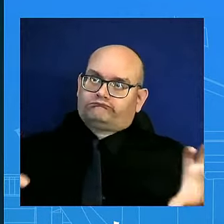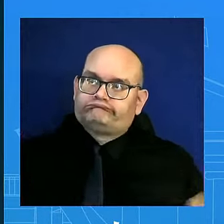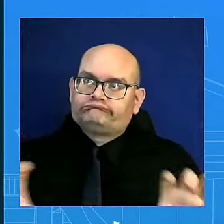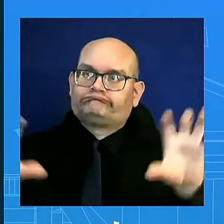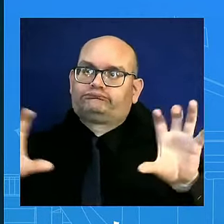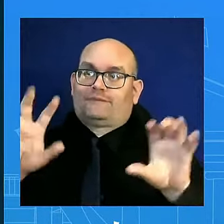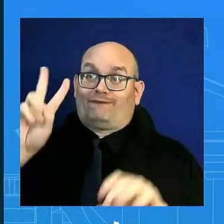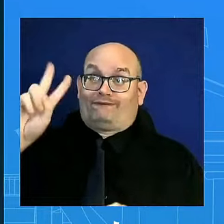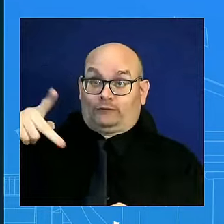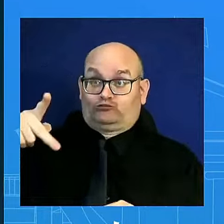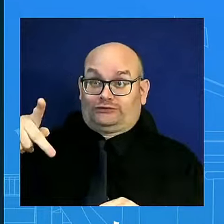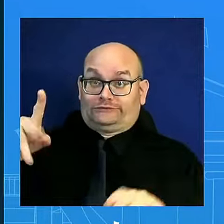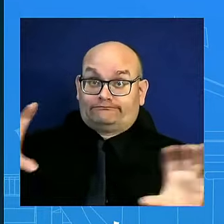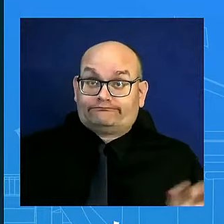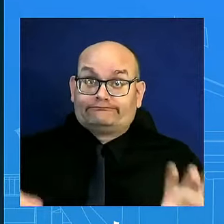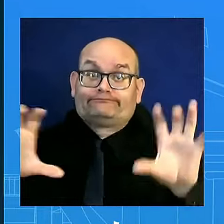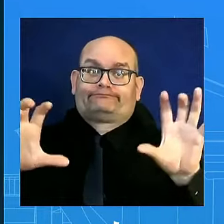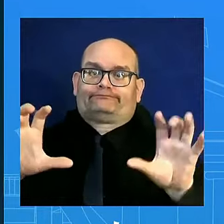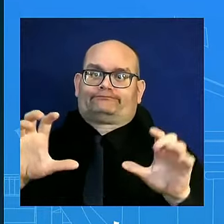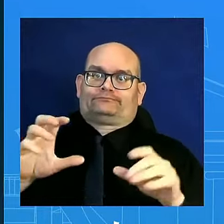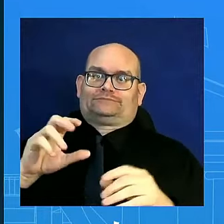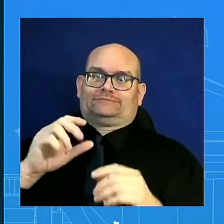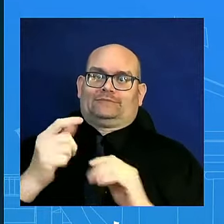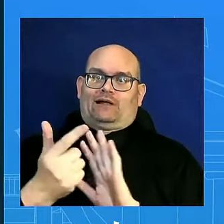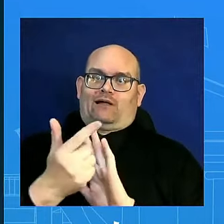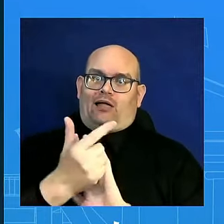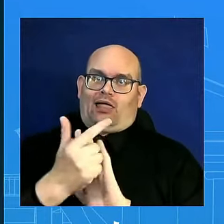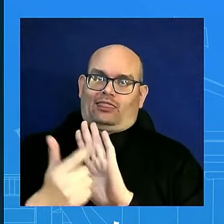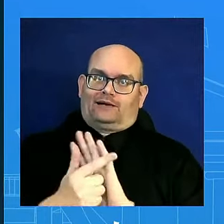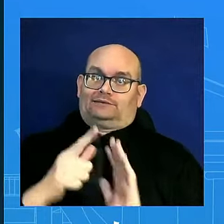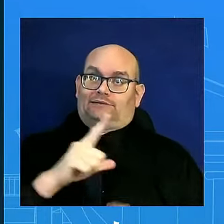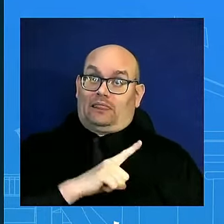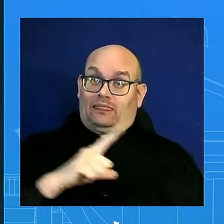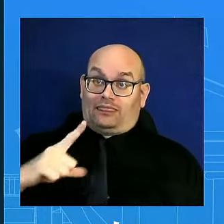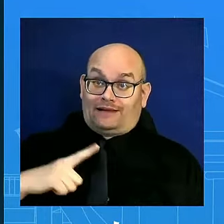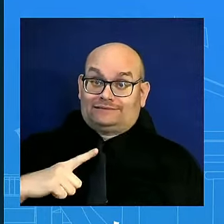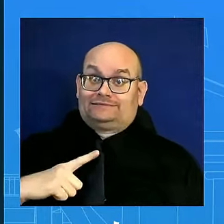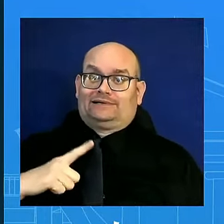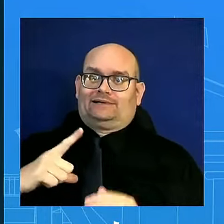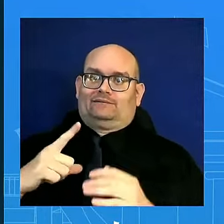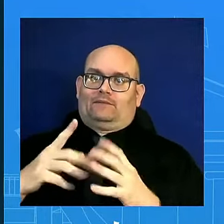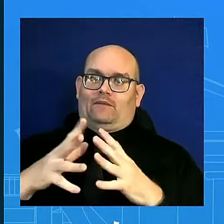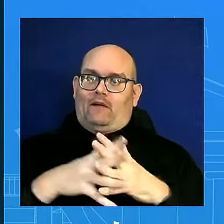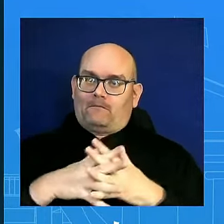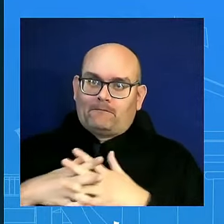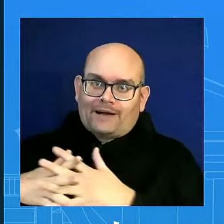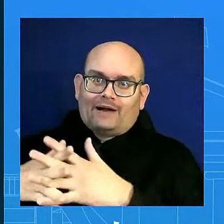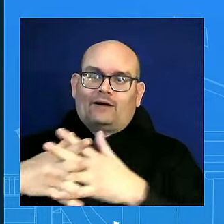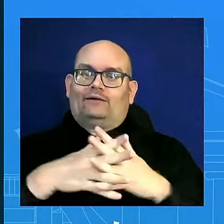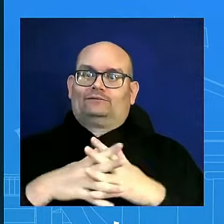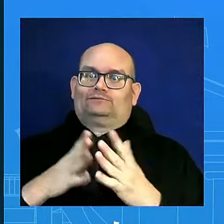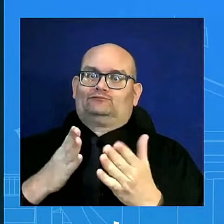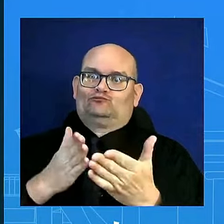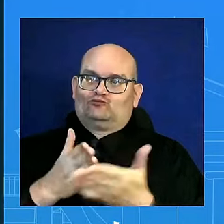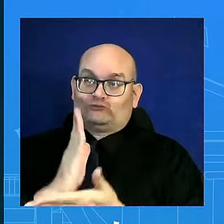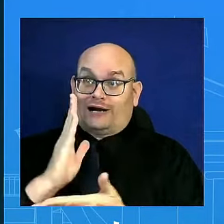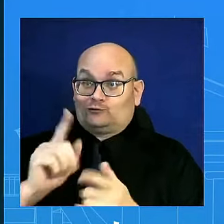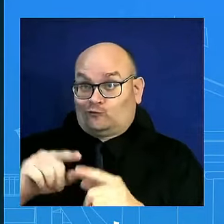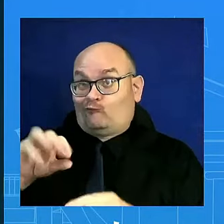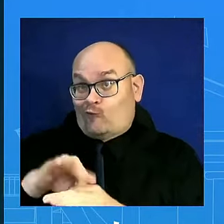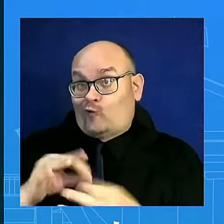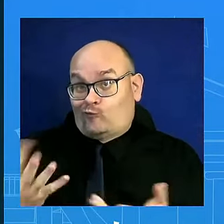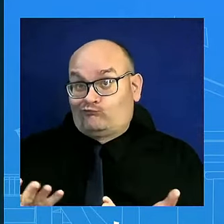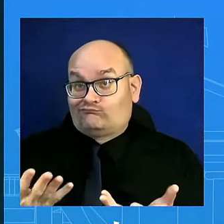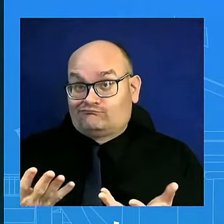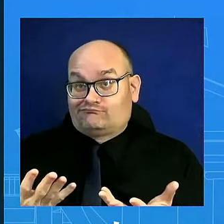of federal legislation, and to also to encourage all eligible Americans to exercise their right to vote. vote. I think that is something that not just